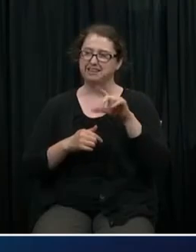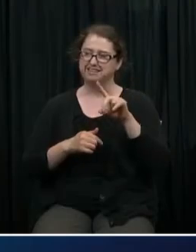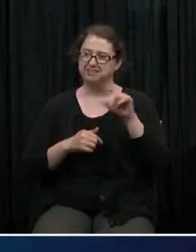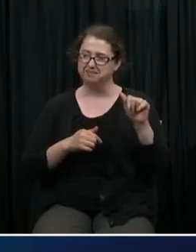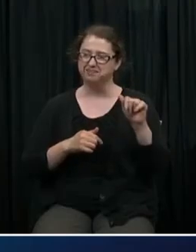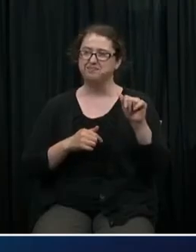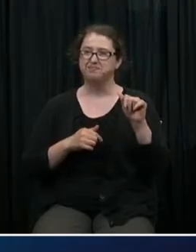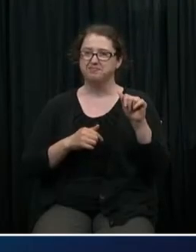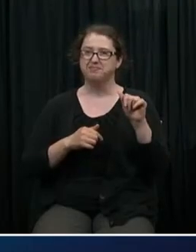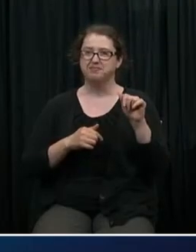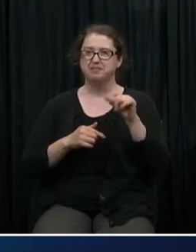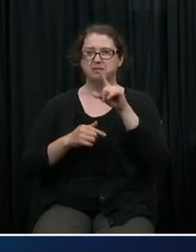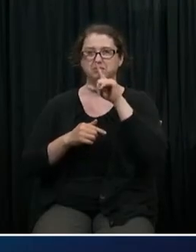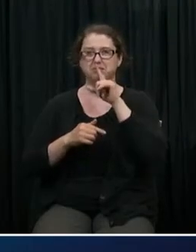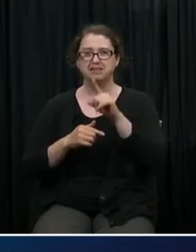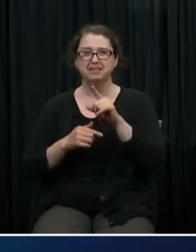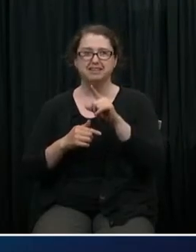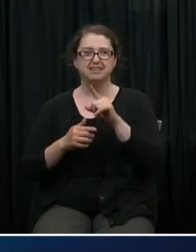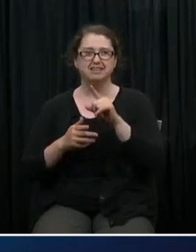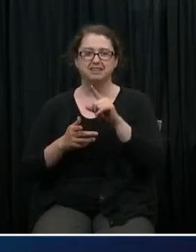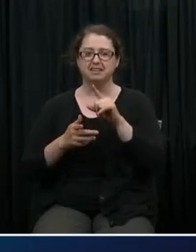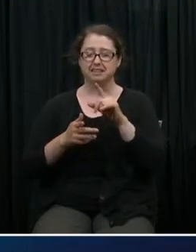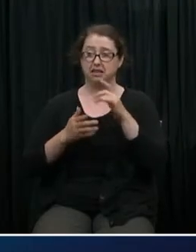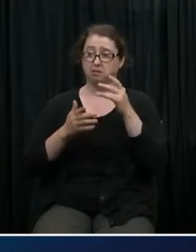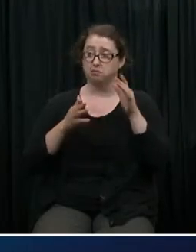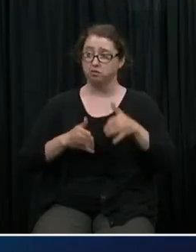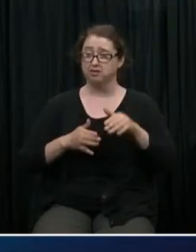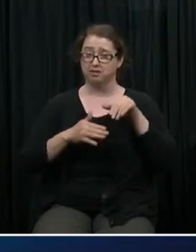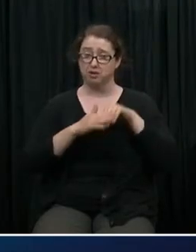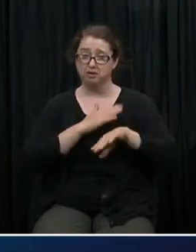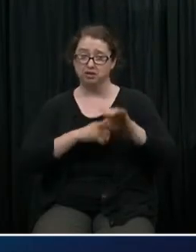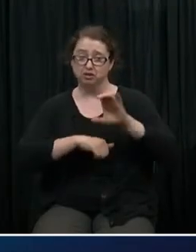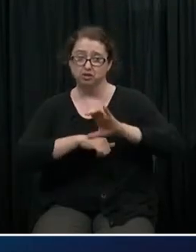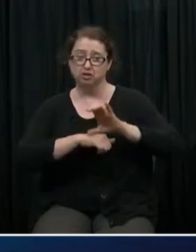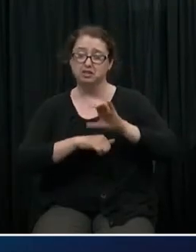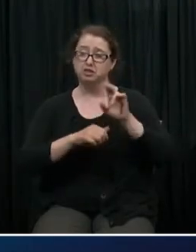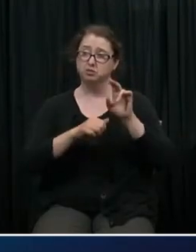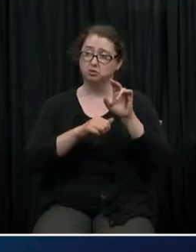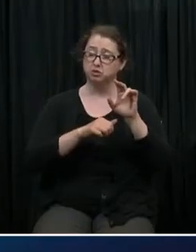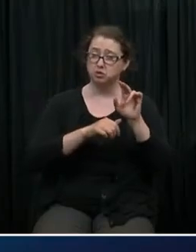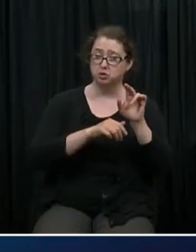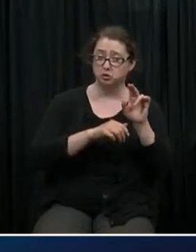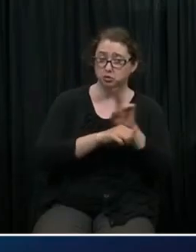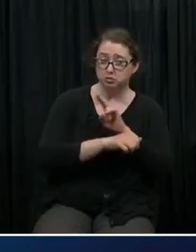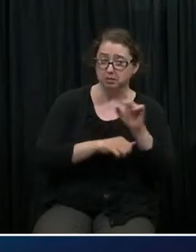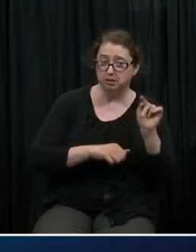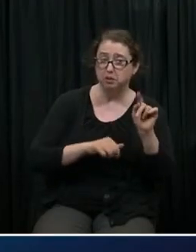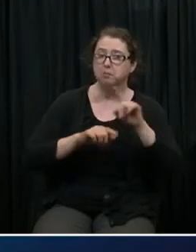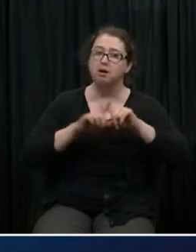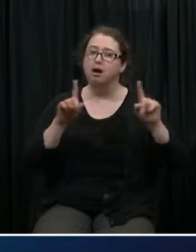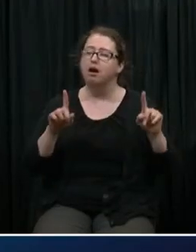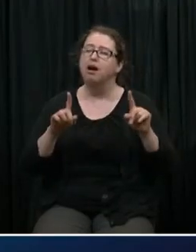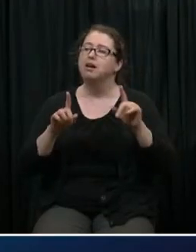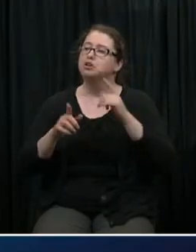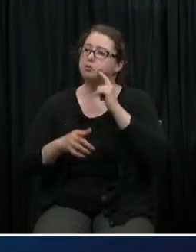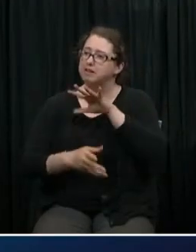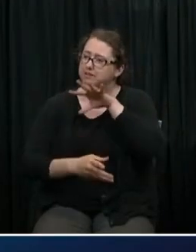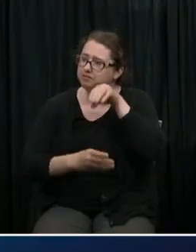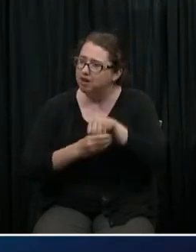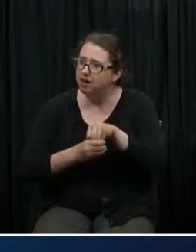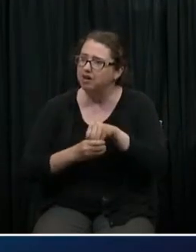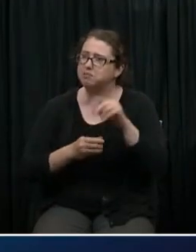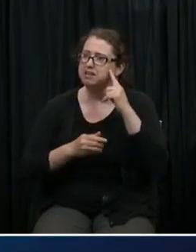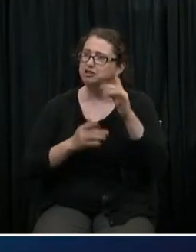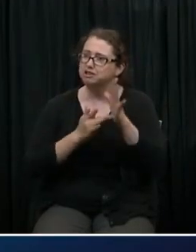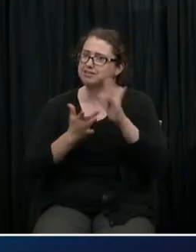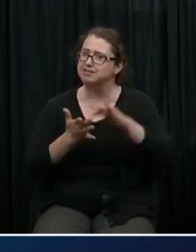enter a church or be able to use the restroom, but to actually get involved because Jesus is coming.